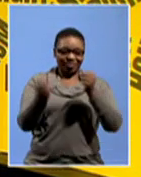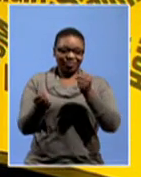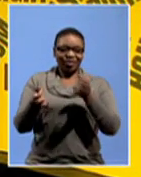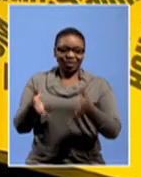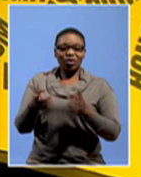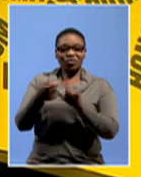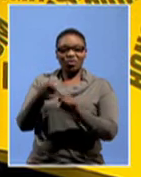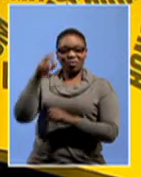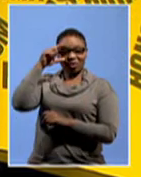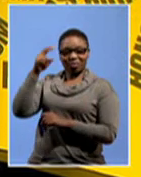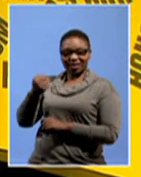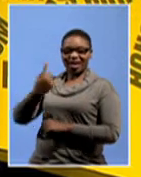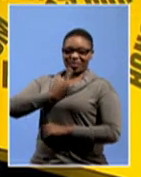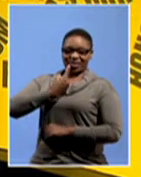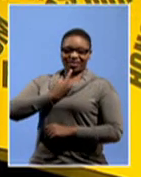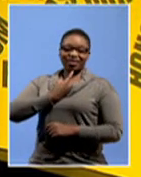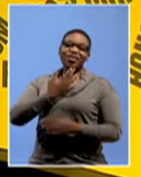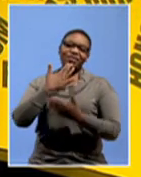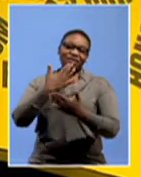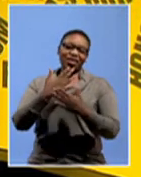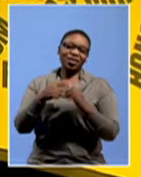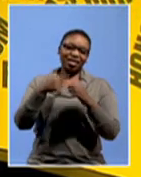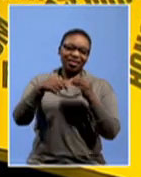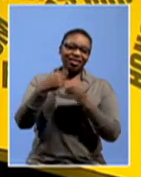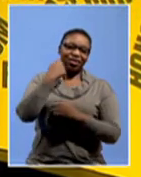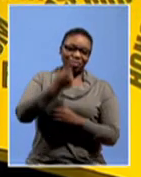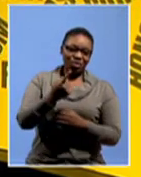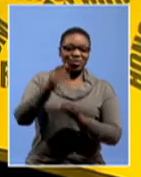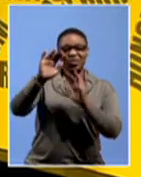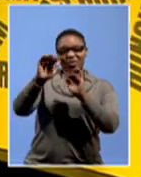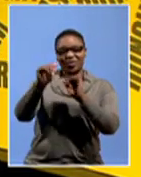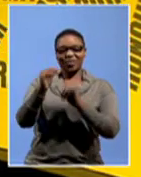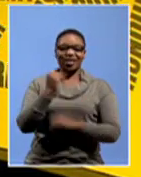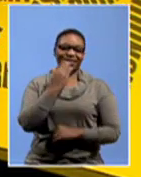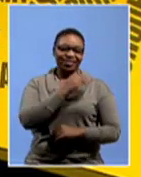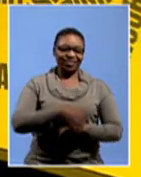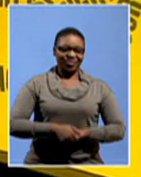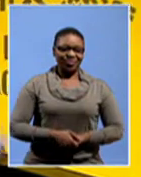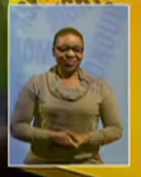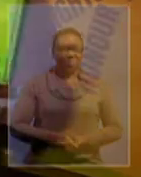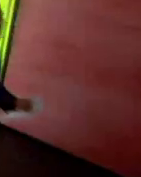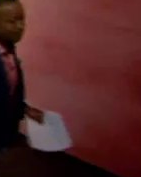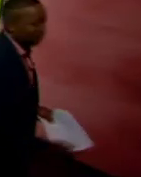From Nomsa and myself, until tomorrow, ubusuku benzolo. Good night.